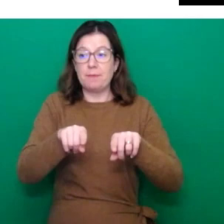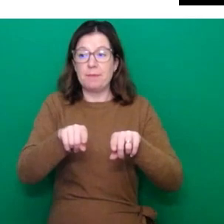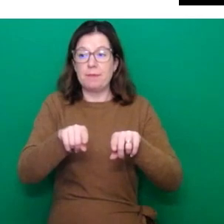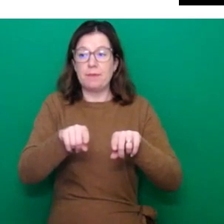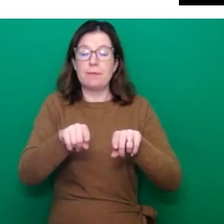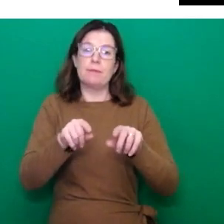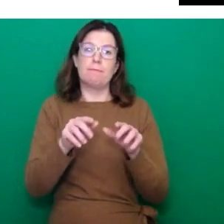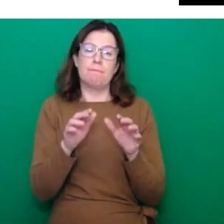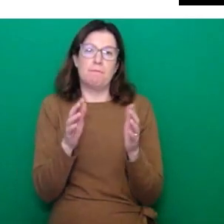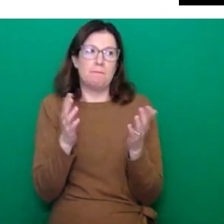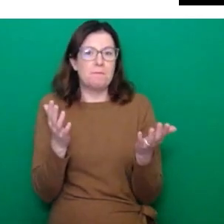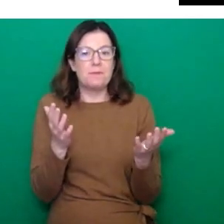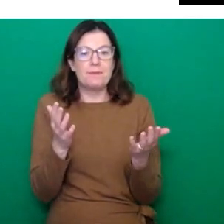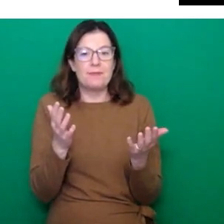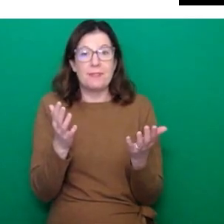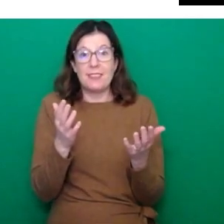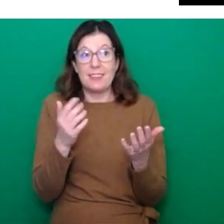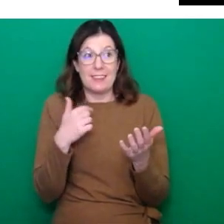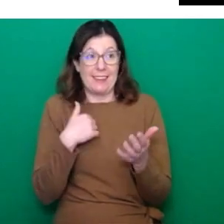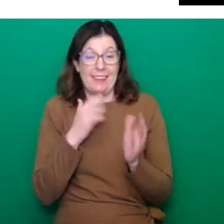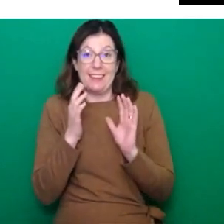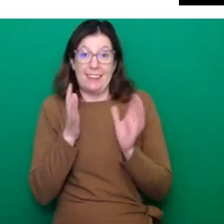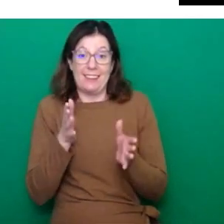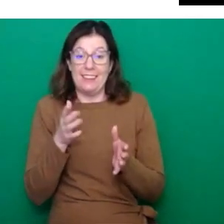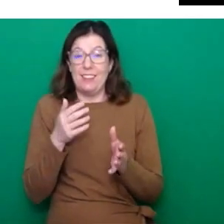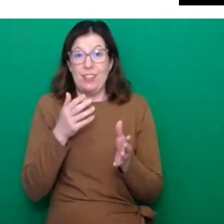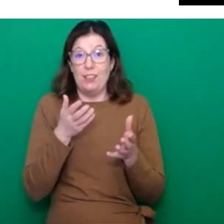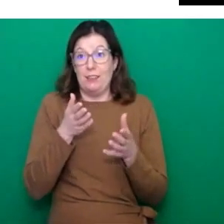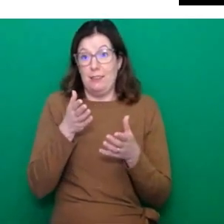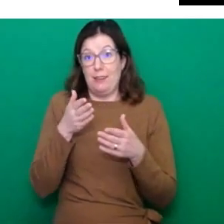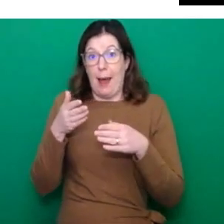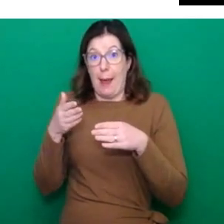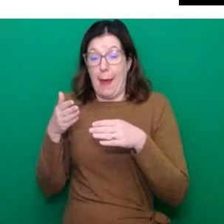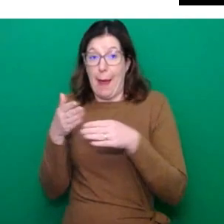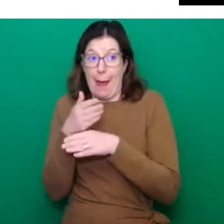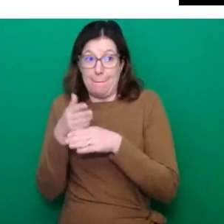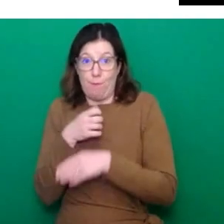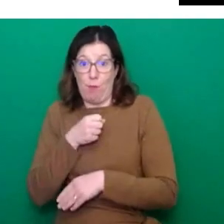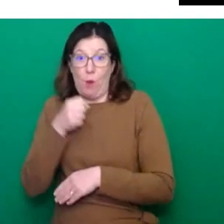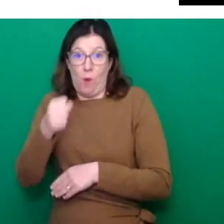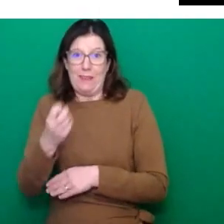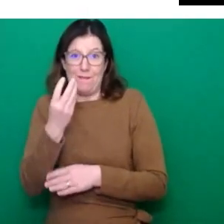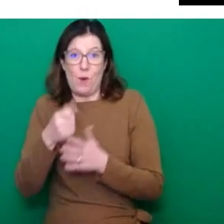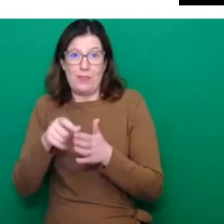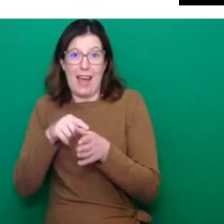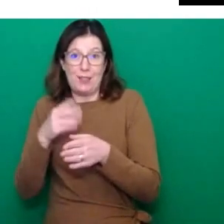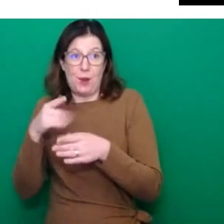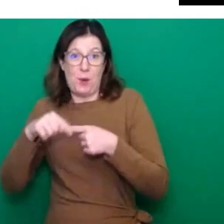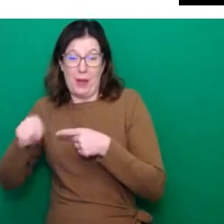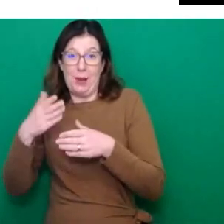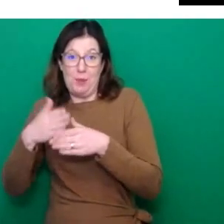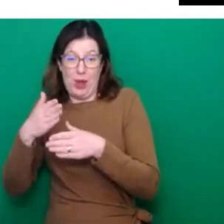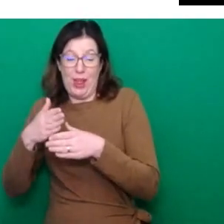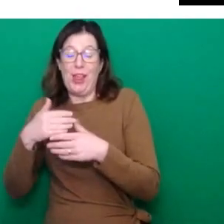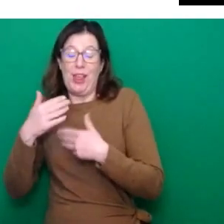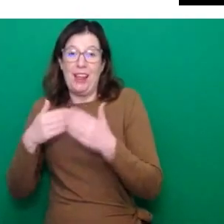have you go to your service where you're employed, much 4 days a week where you're working, then the other day